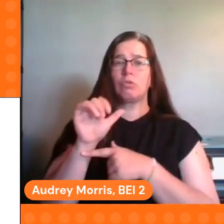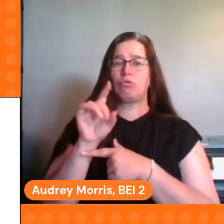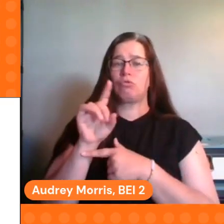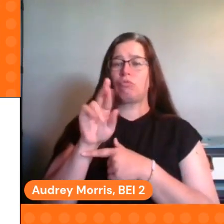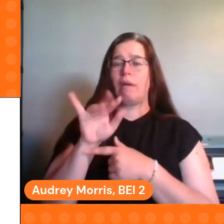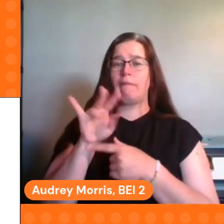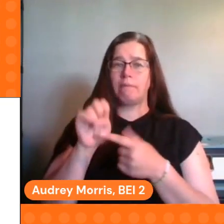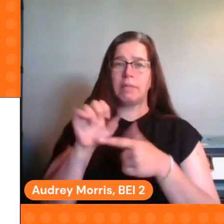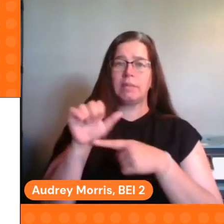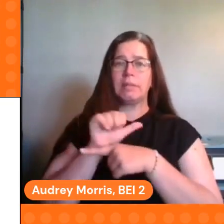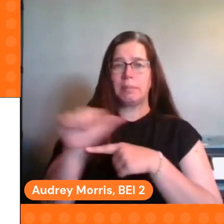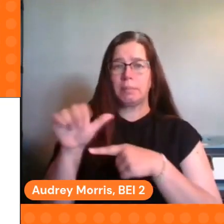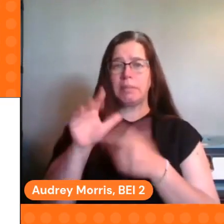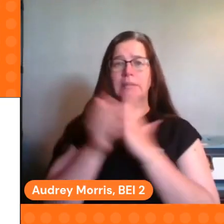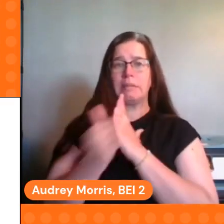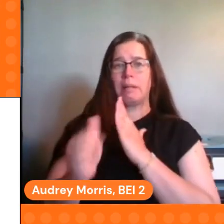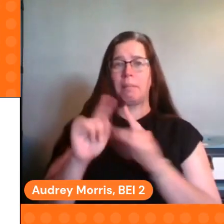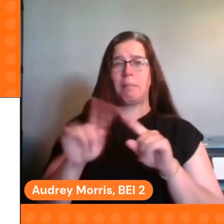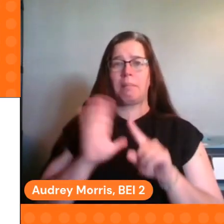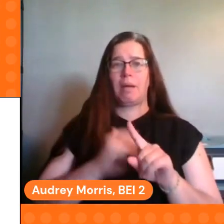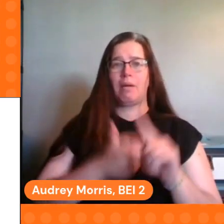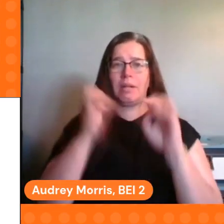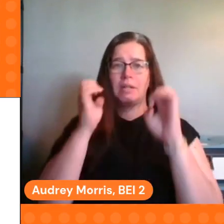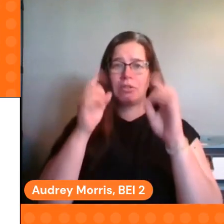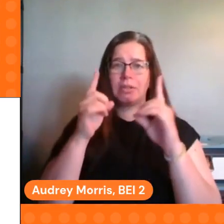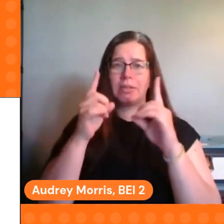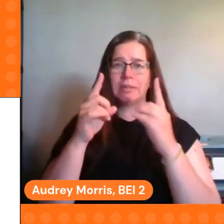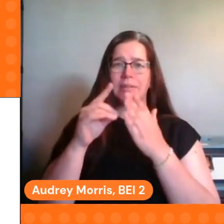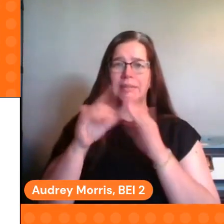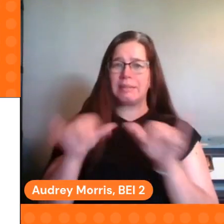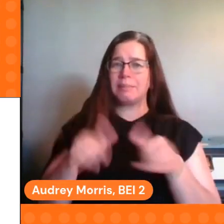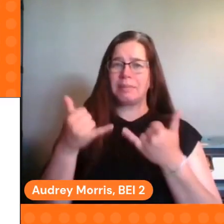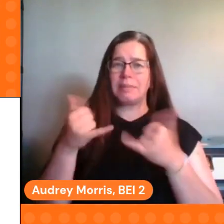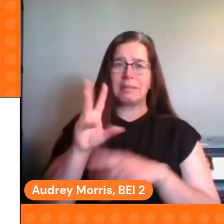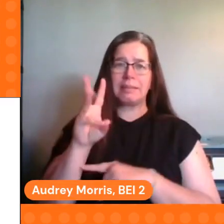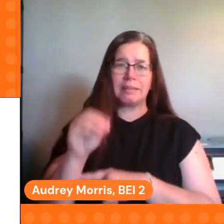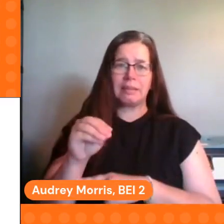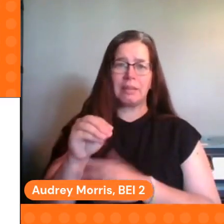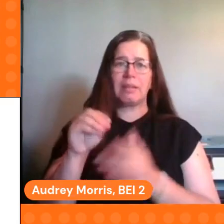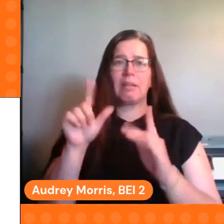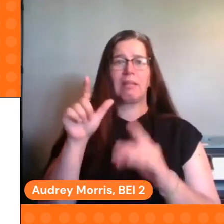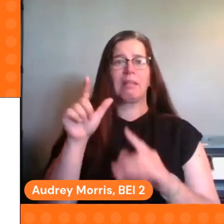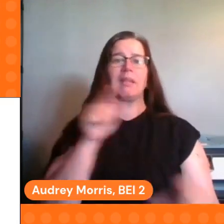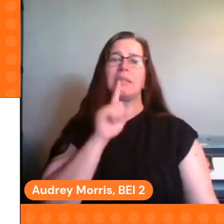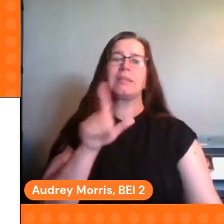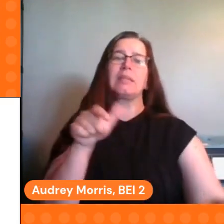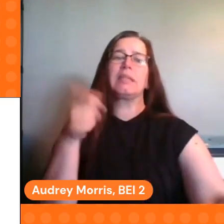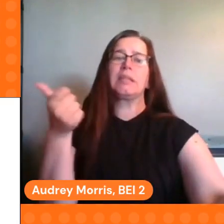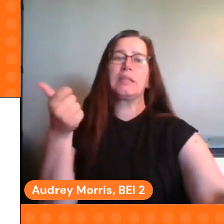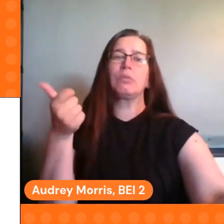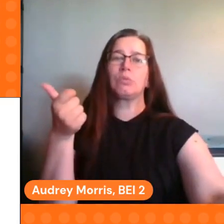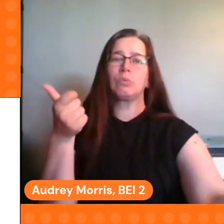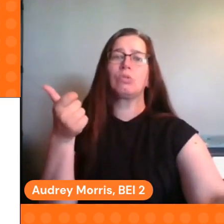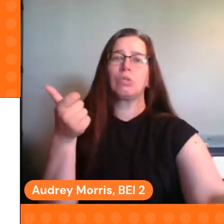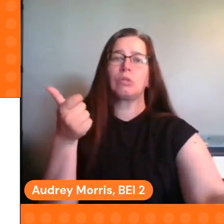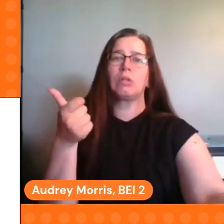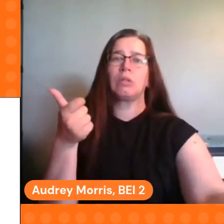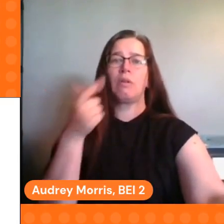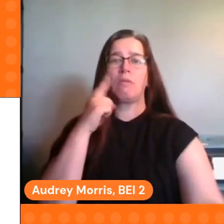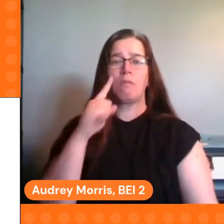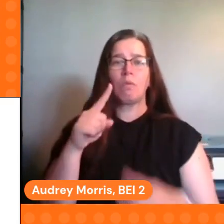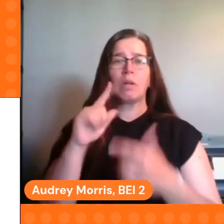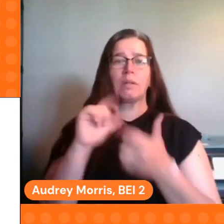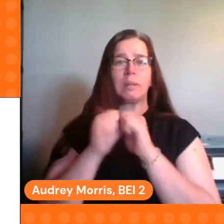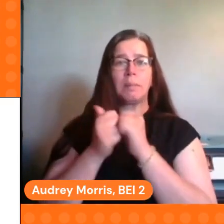talent. But our education system still ranks only 60. The gap is huge. To truly compete globally, we must start with